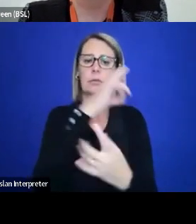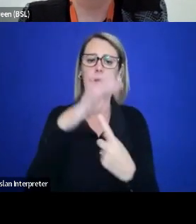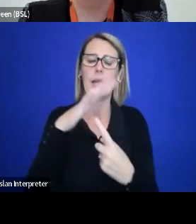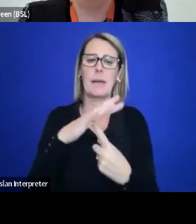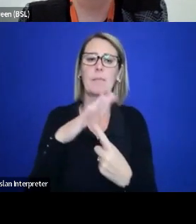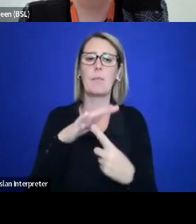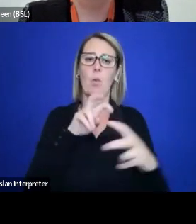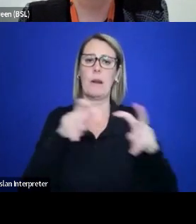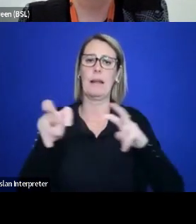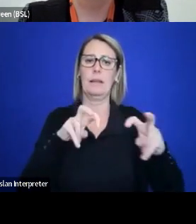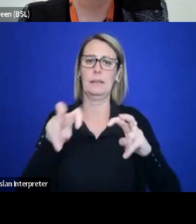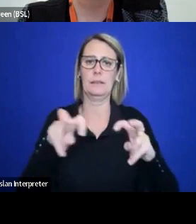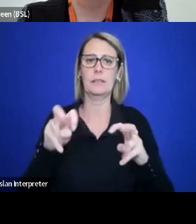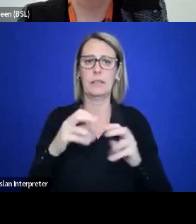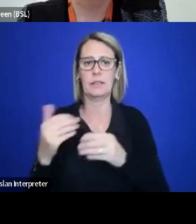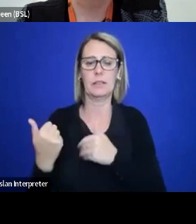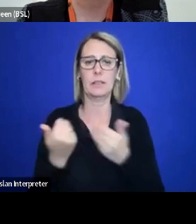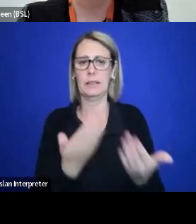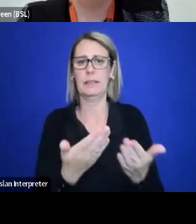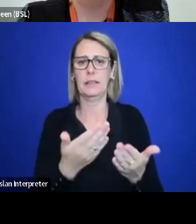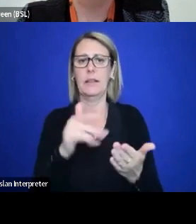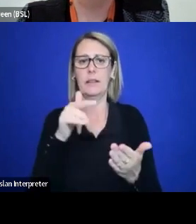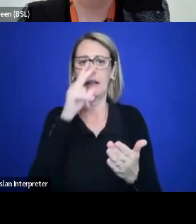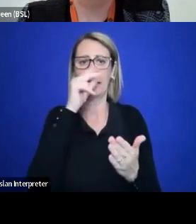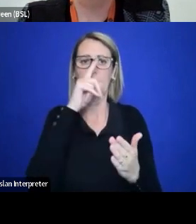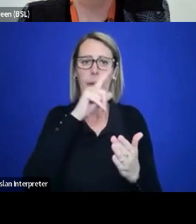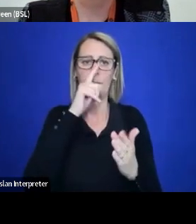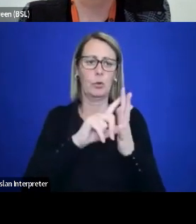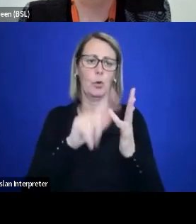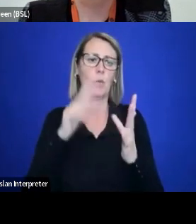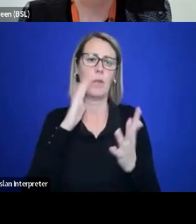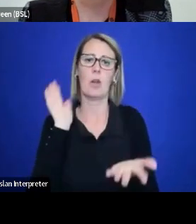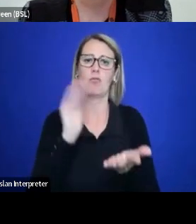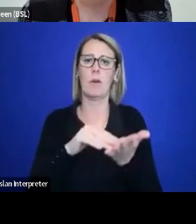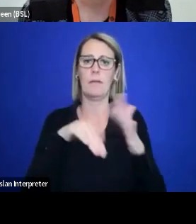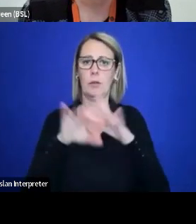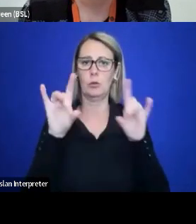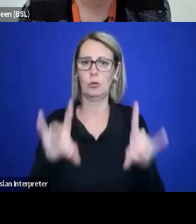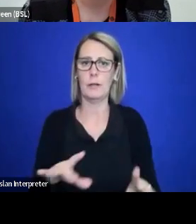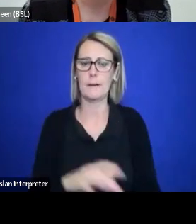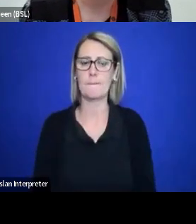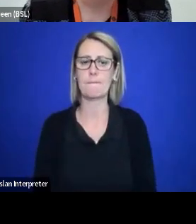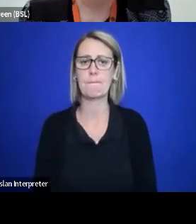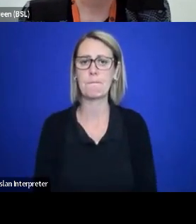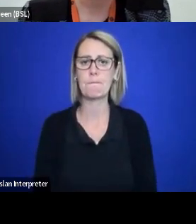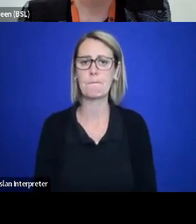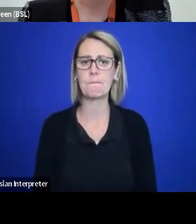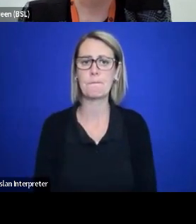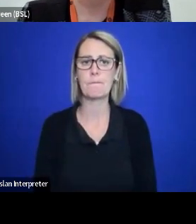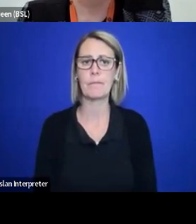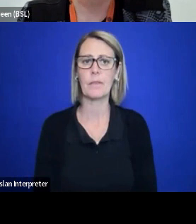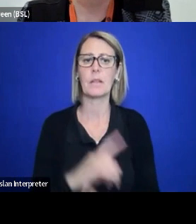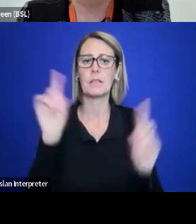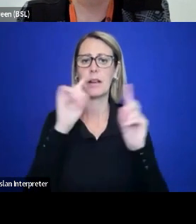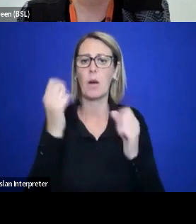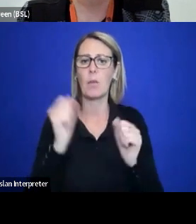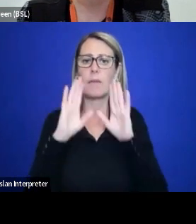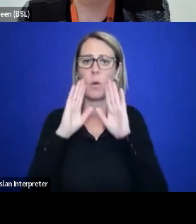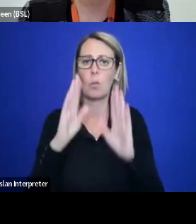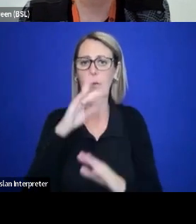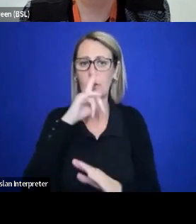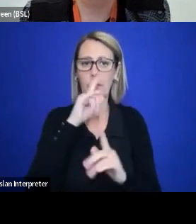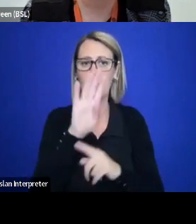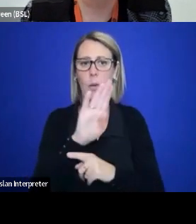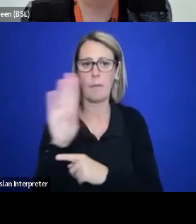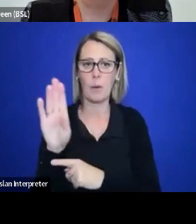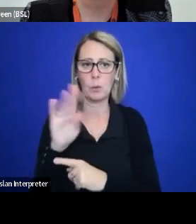foundational activities that young people undertake during their settlement. Today, we have a wonderful group of panellists